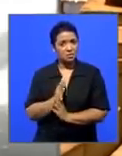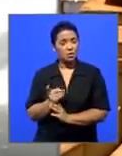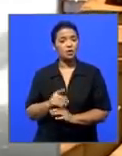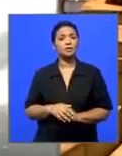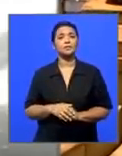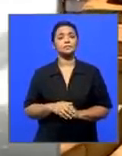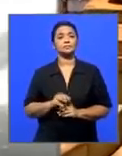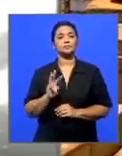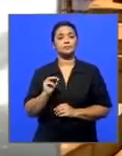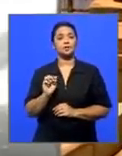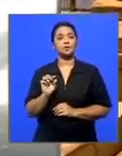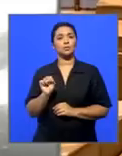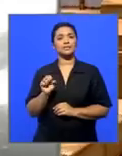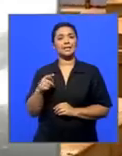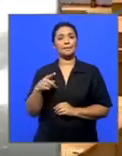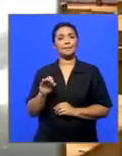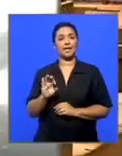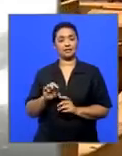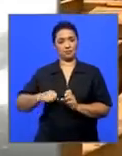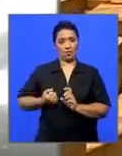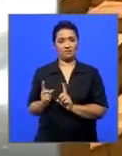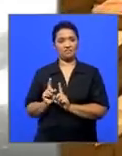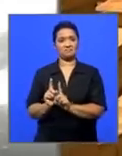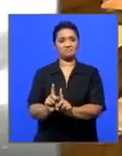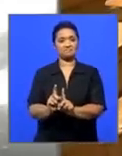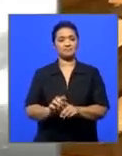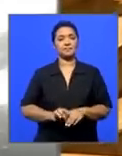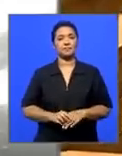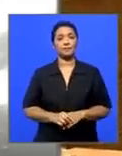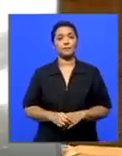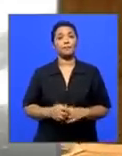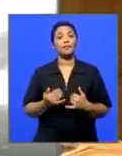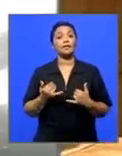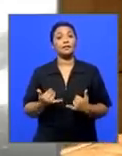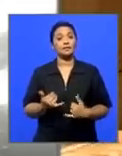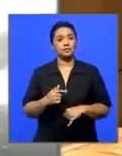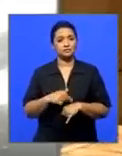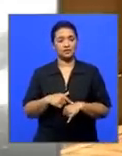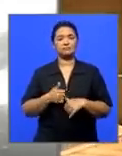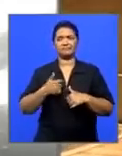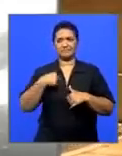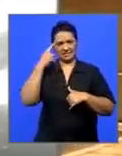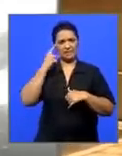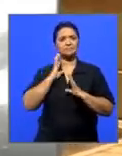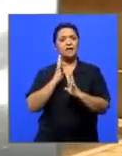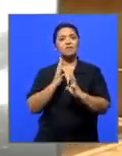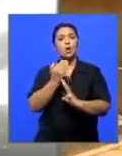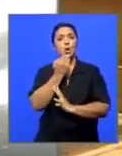Patrice and Bridget Motsepe as well. I guess it's the 10 now of VIPs